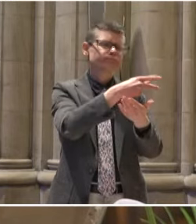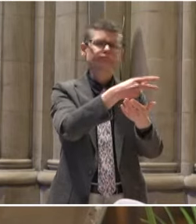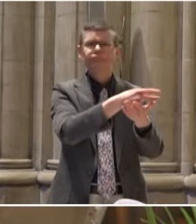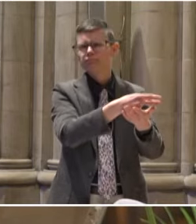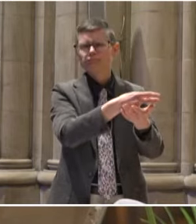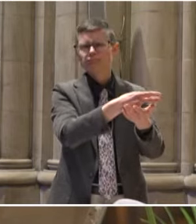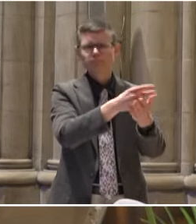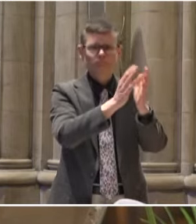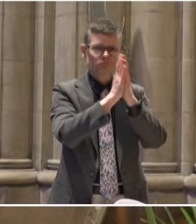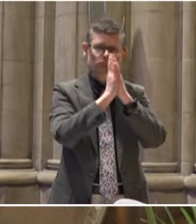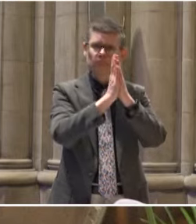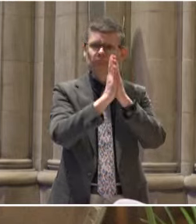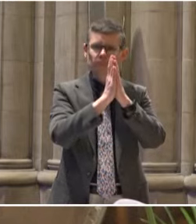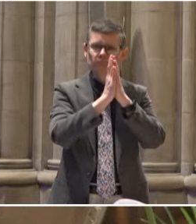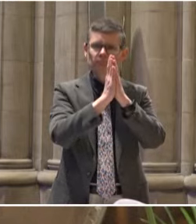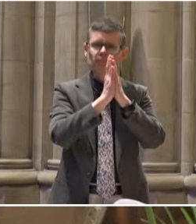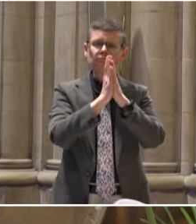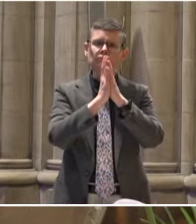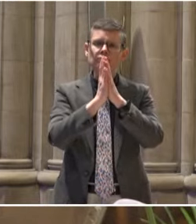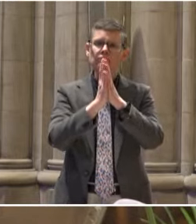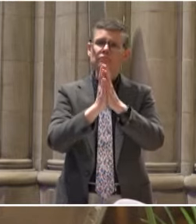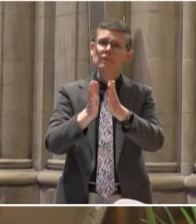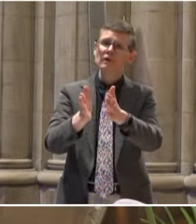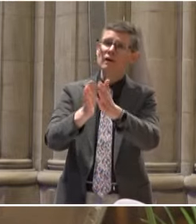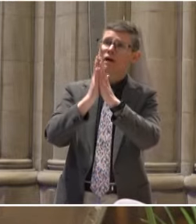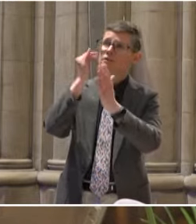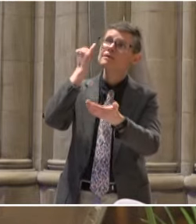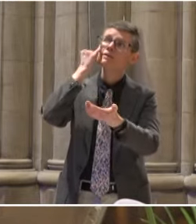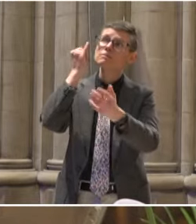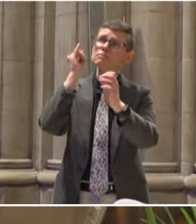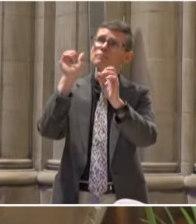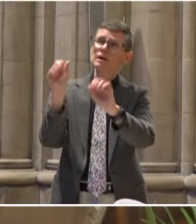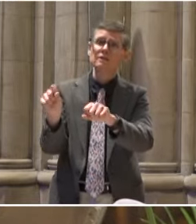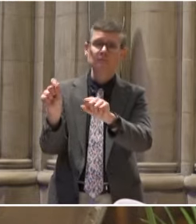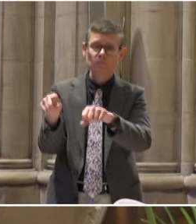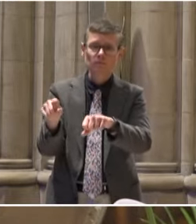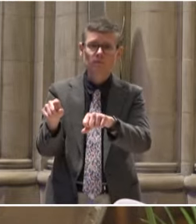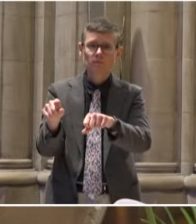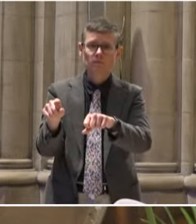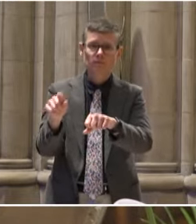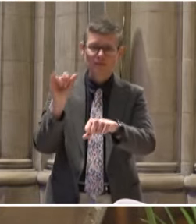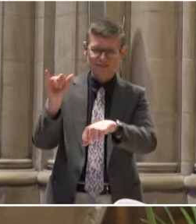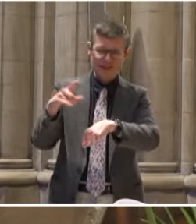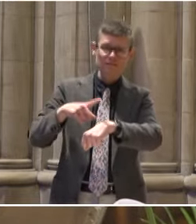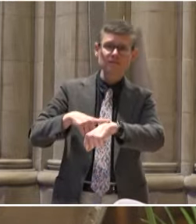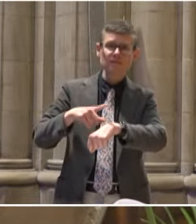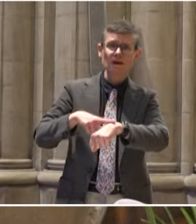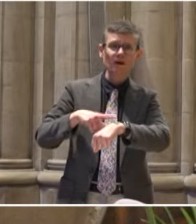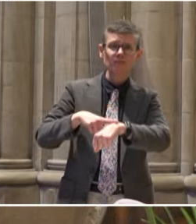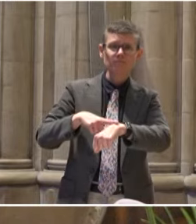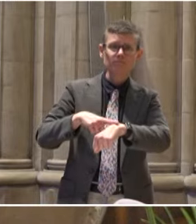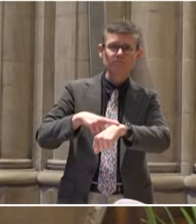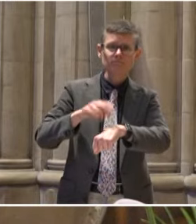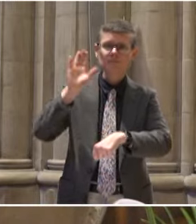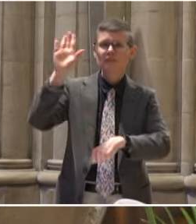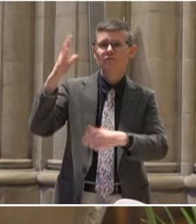and prayed that, if it were possible, the hour might pass from